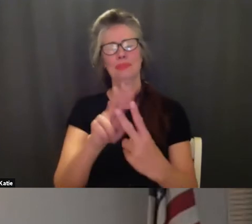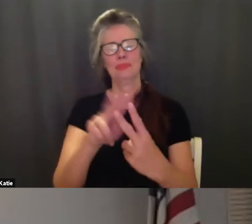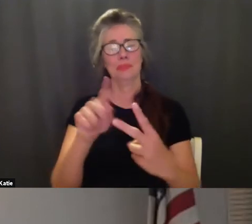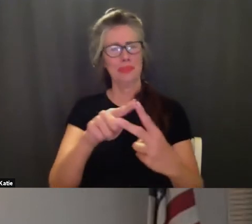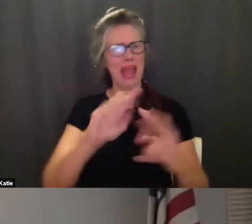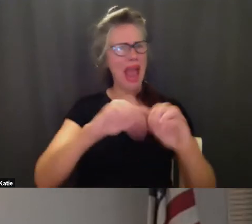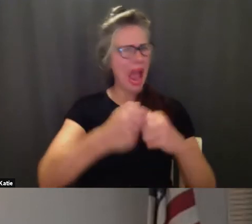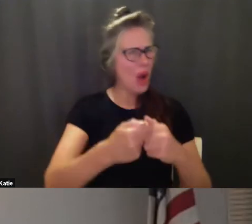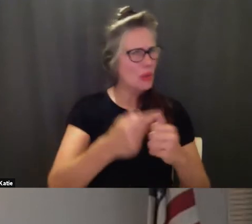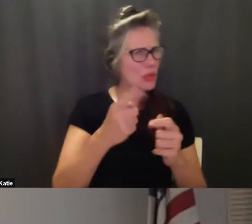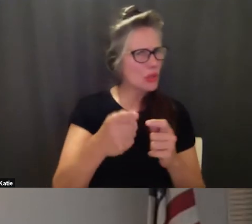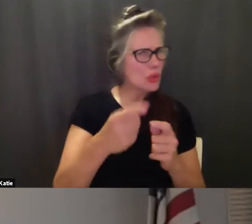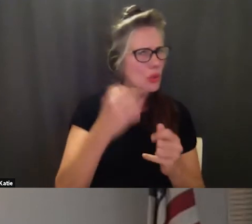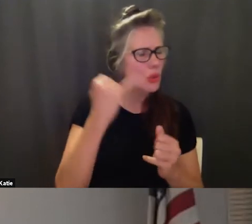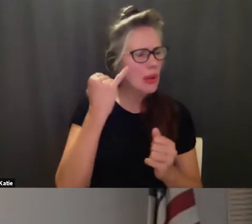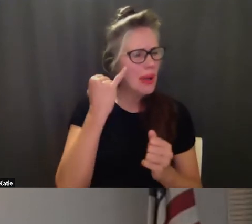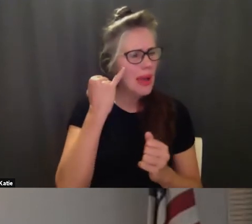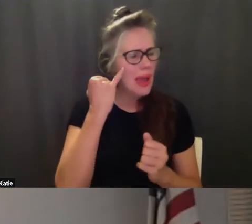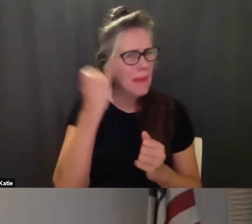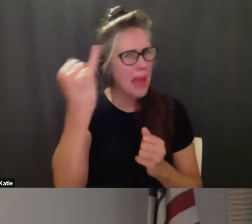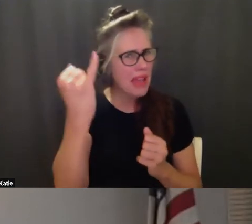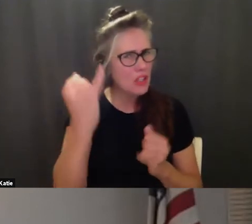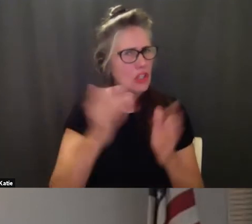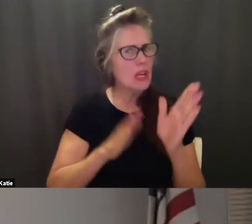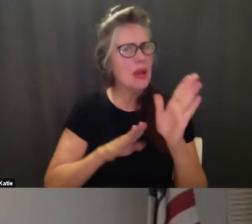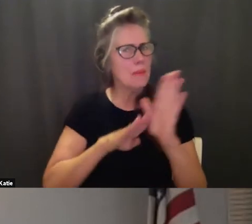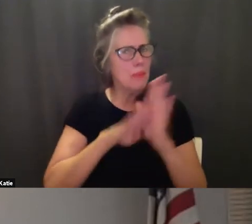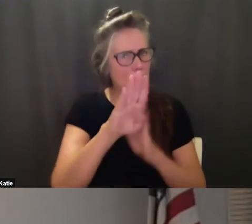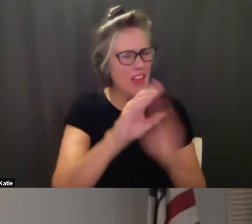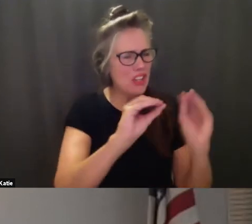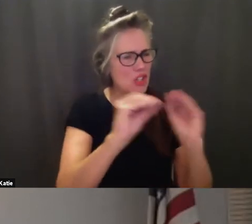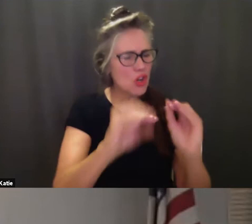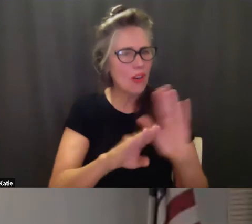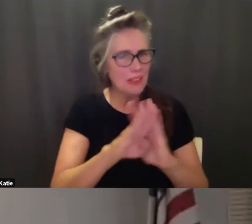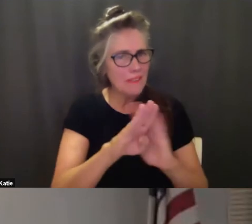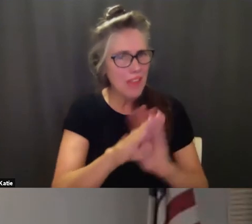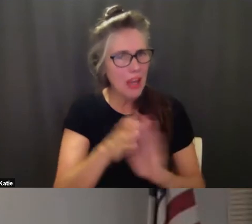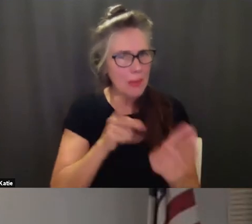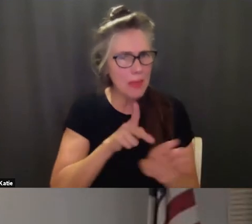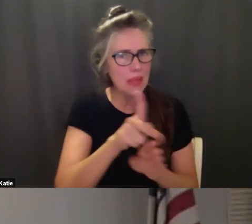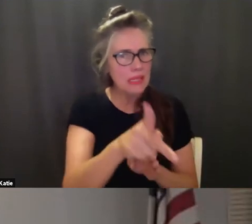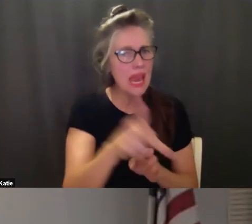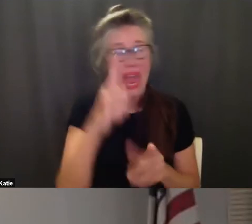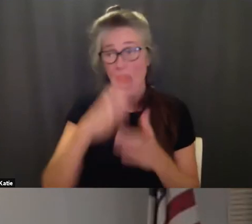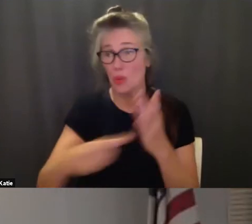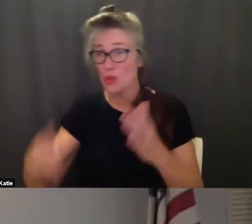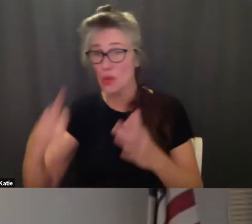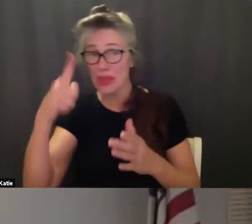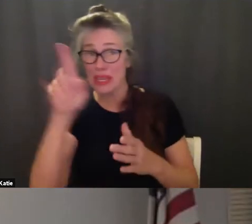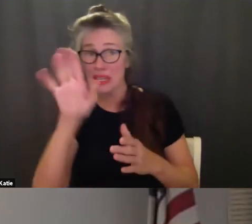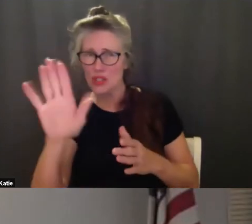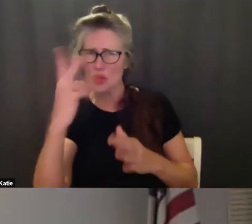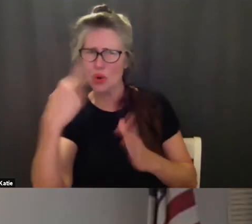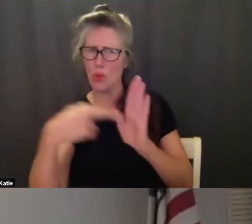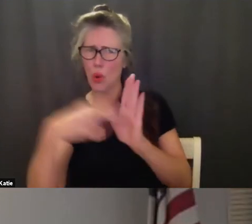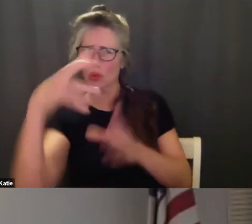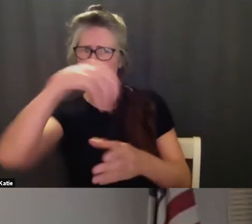new positions unfolding? And what do you envision as your role in interacting with the new family engagement